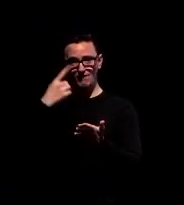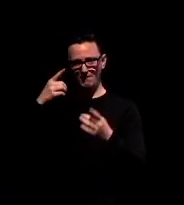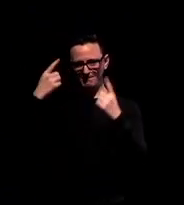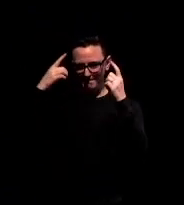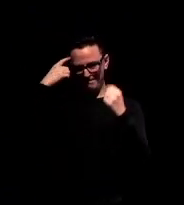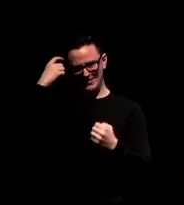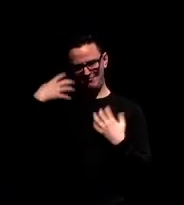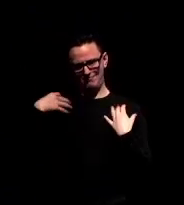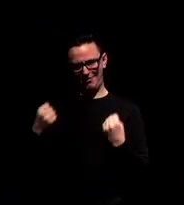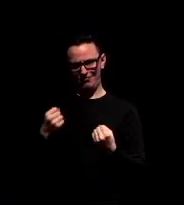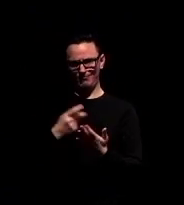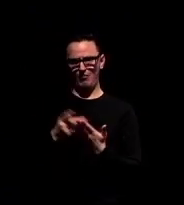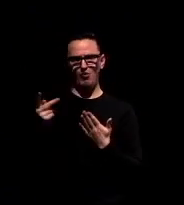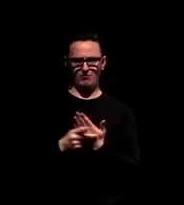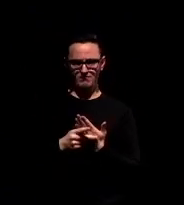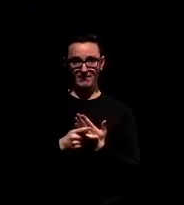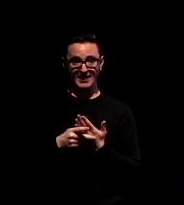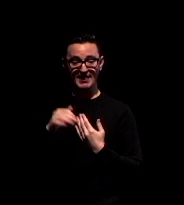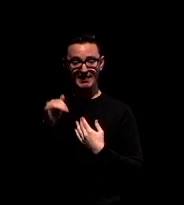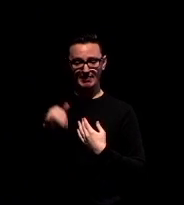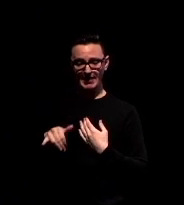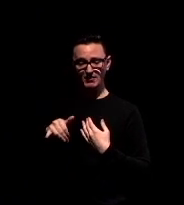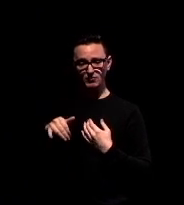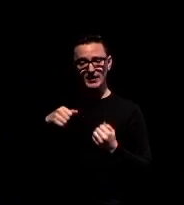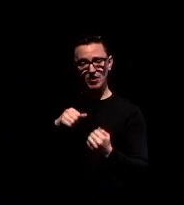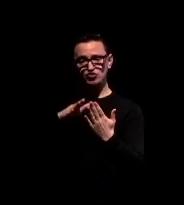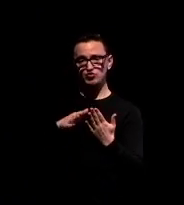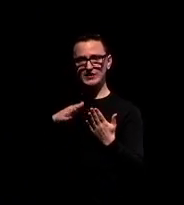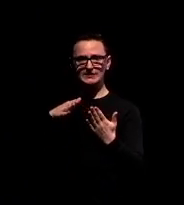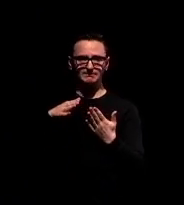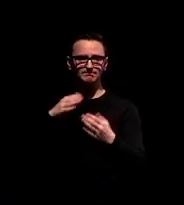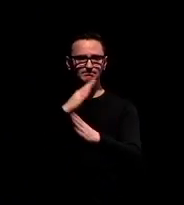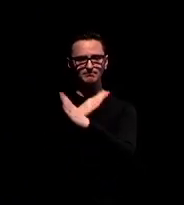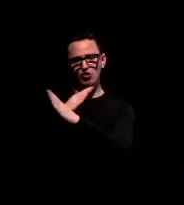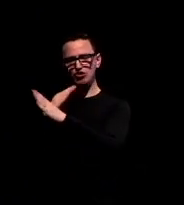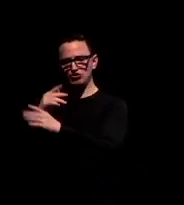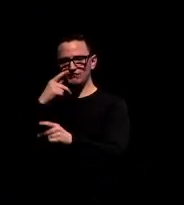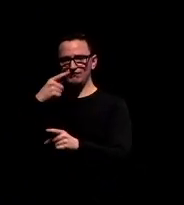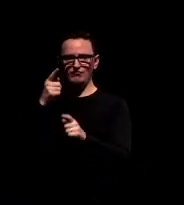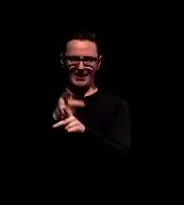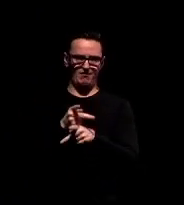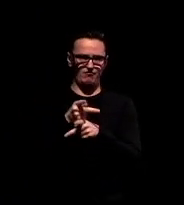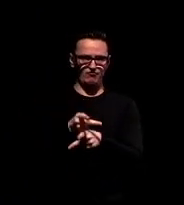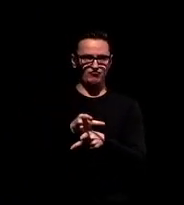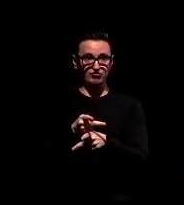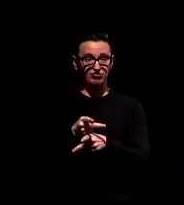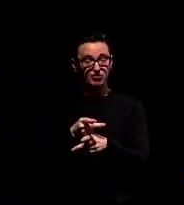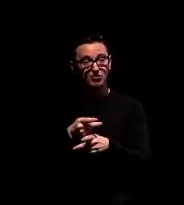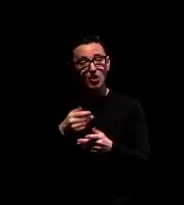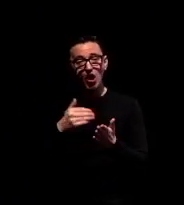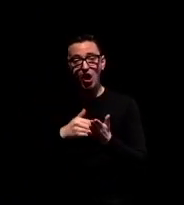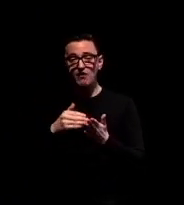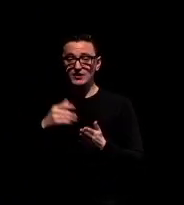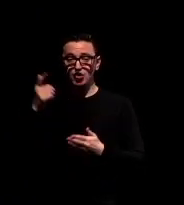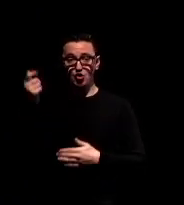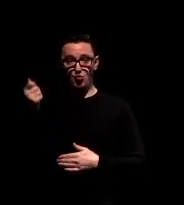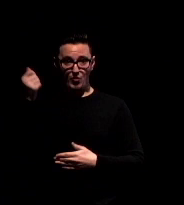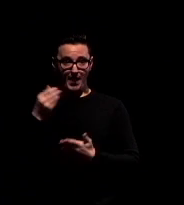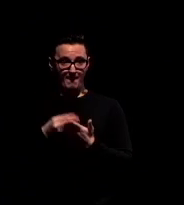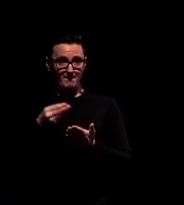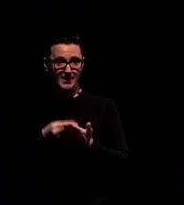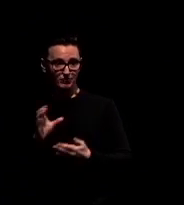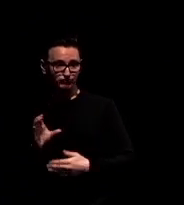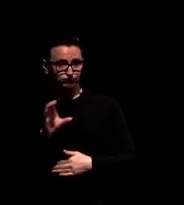think this is another way to address barriers to care. And the way that it works is actually funding, grant money goes to mental health organizations who